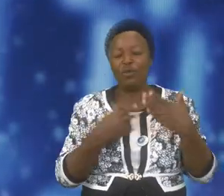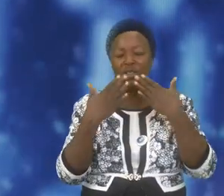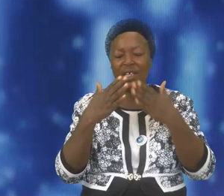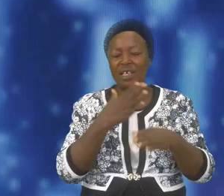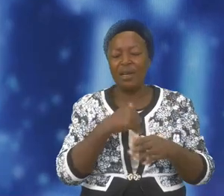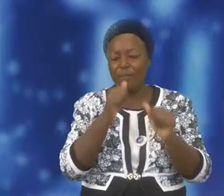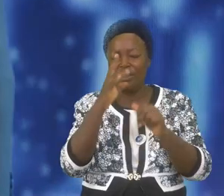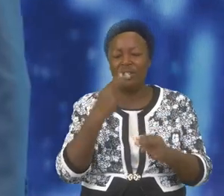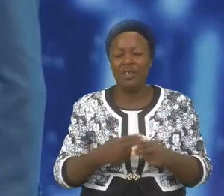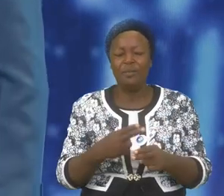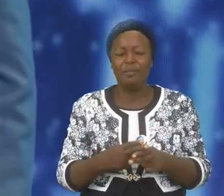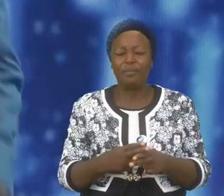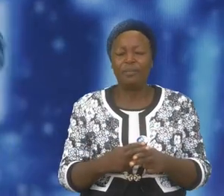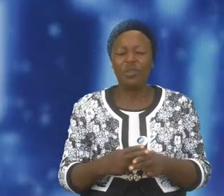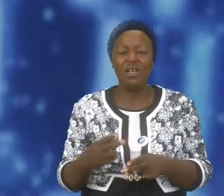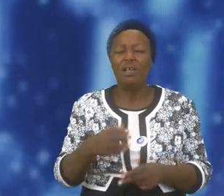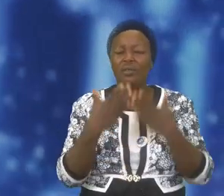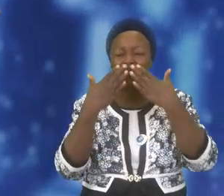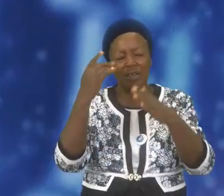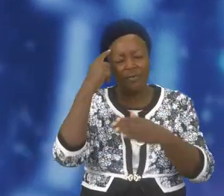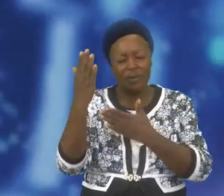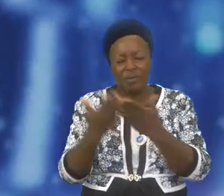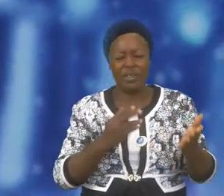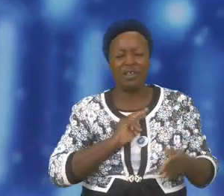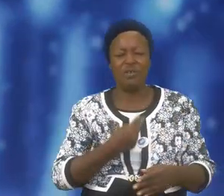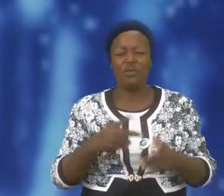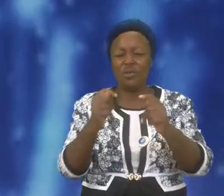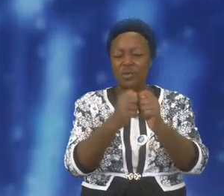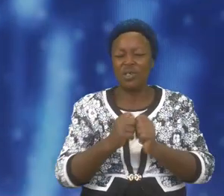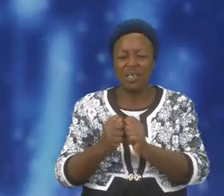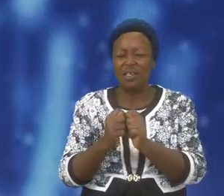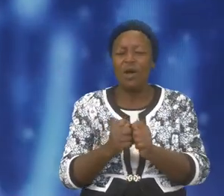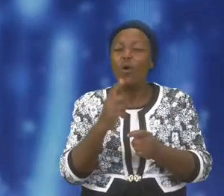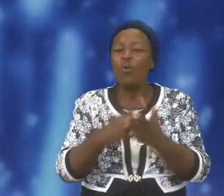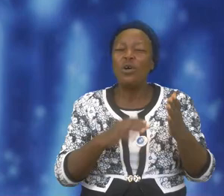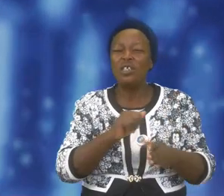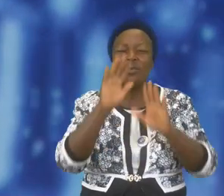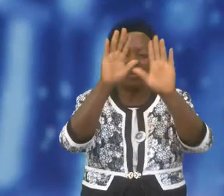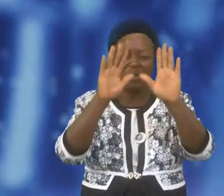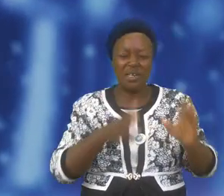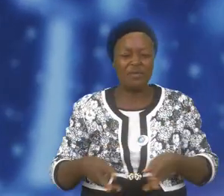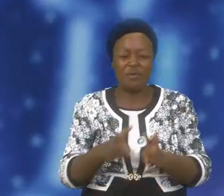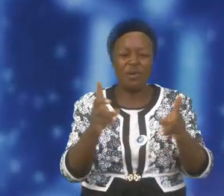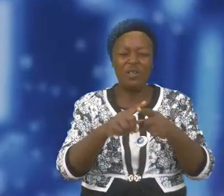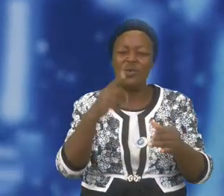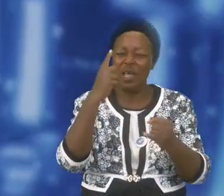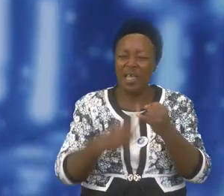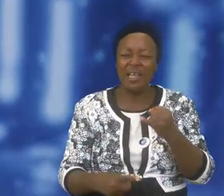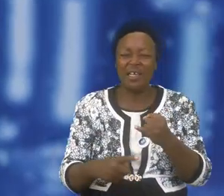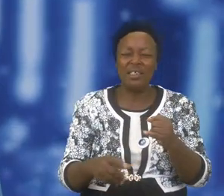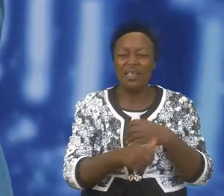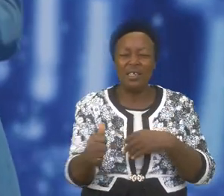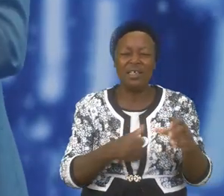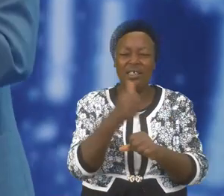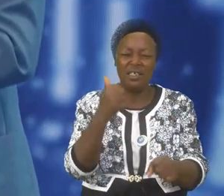together. What a glorious way to end a year. Lord, we're praying that today